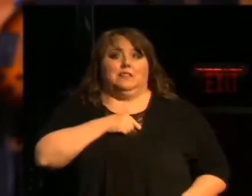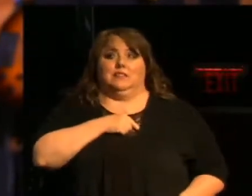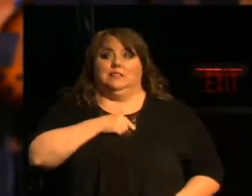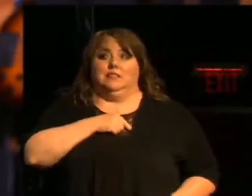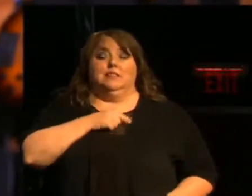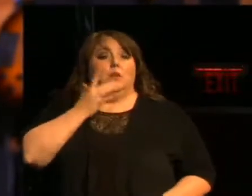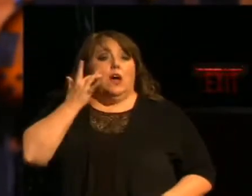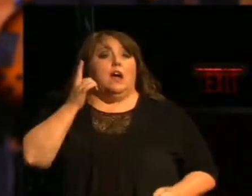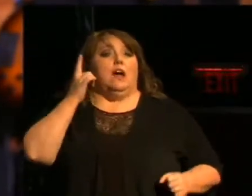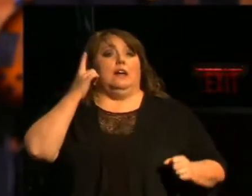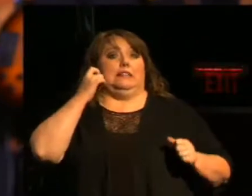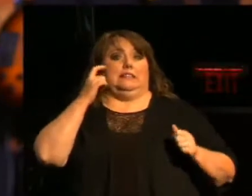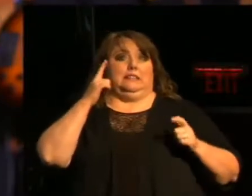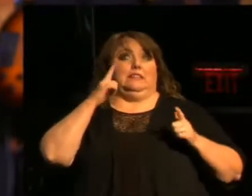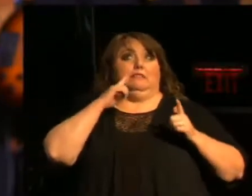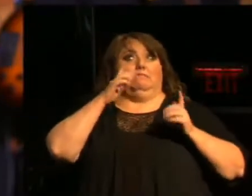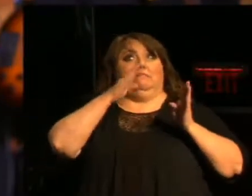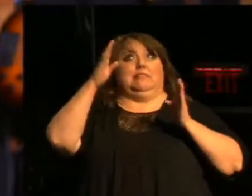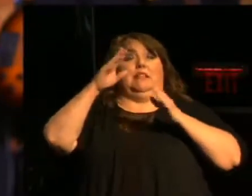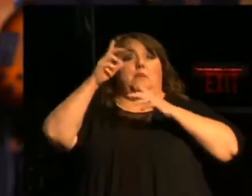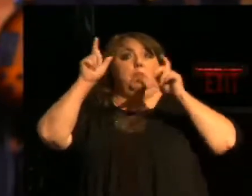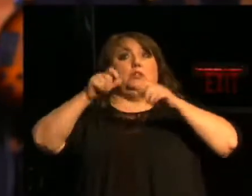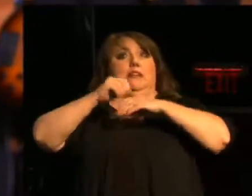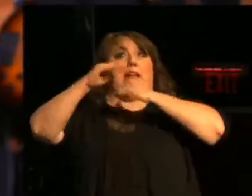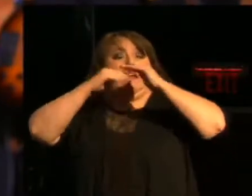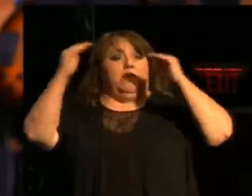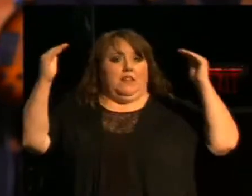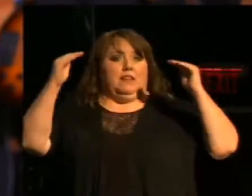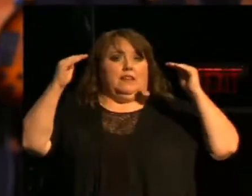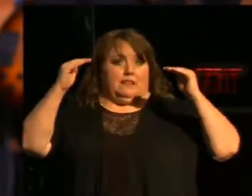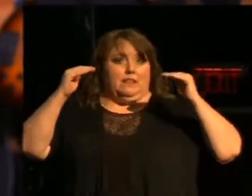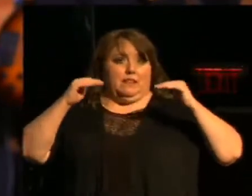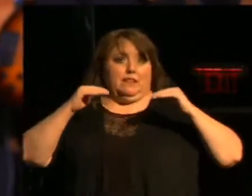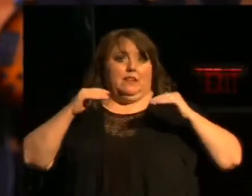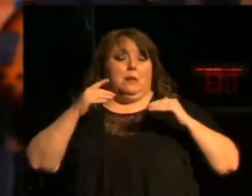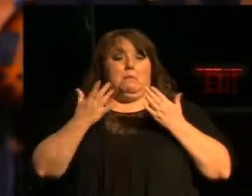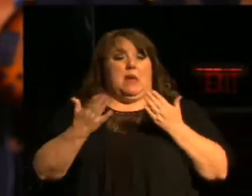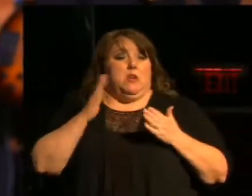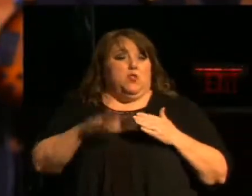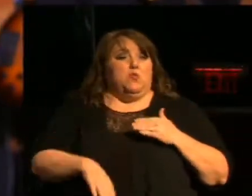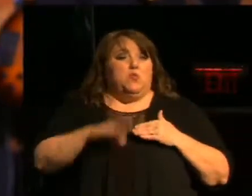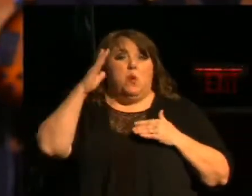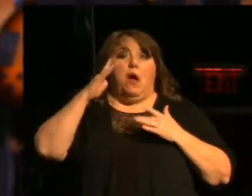from William Sloane Coffin comes from a lady named Catherine Lee Bates. Now